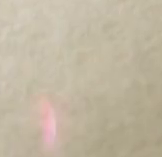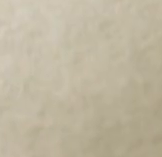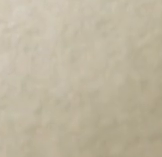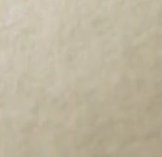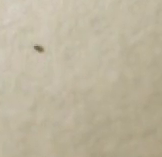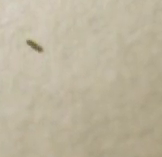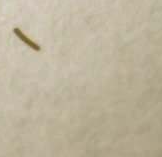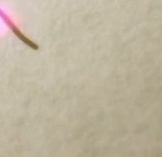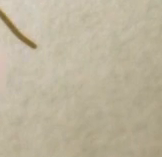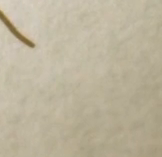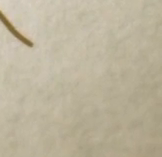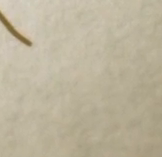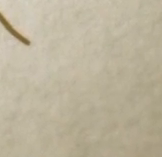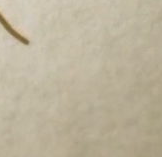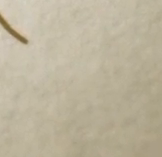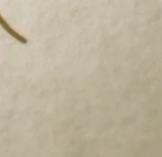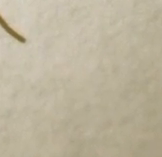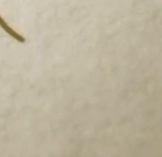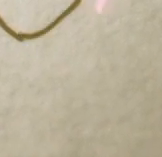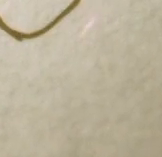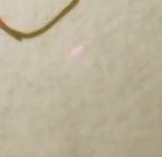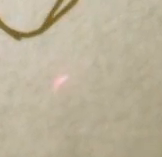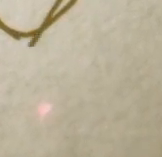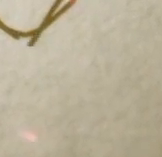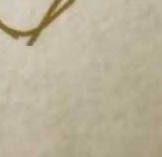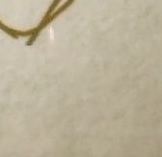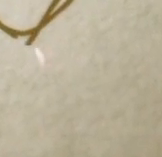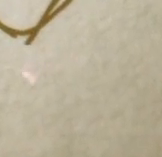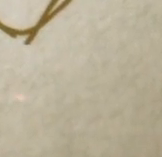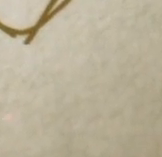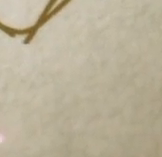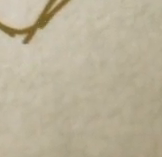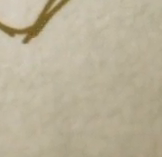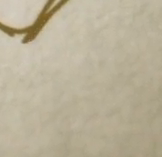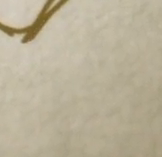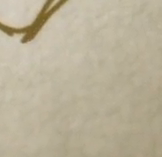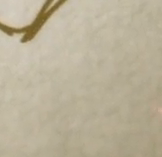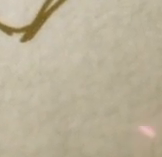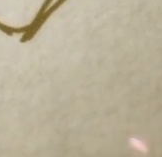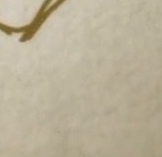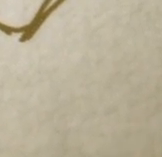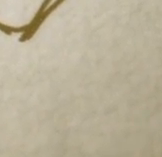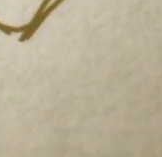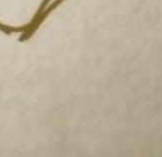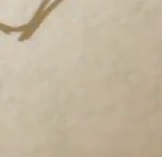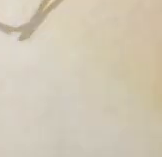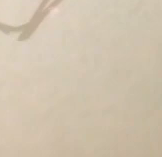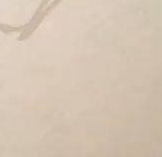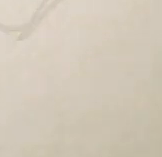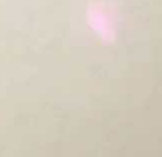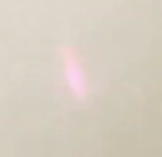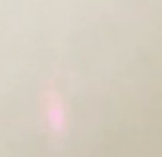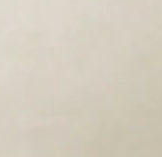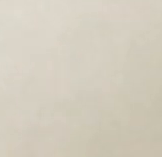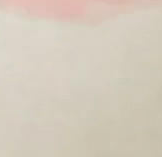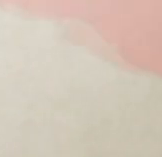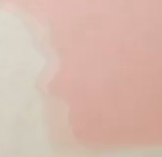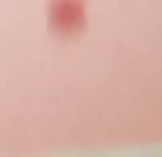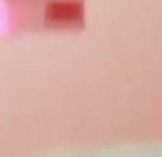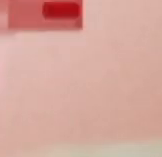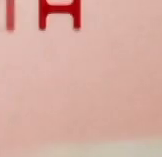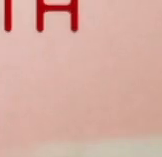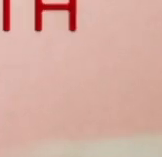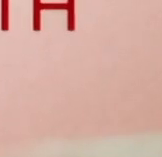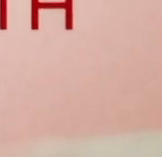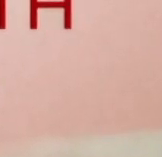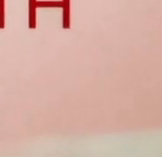to make this an extra special Valentine's Day? ZNS Social Media is going to show you how. From Monday, February 8th